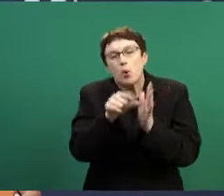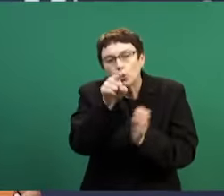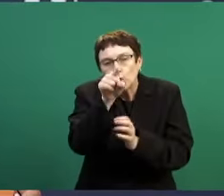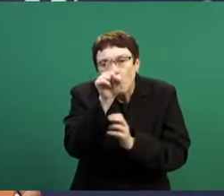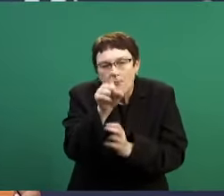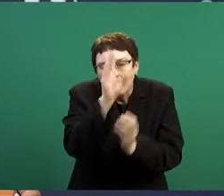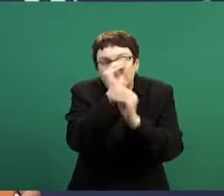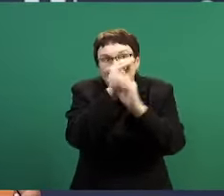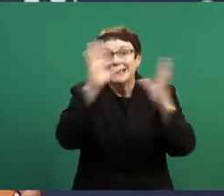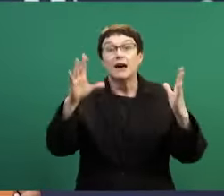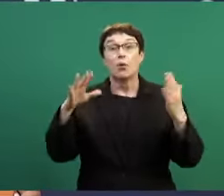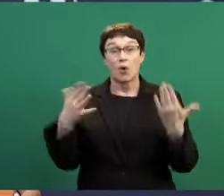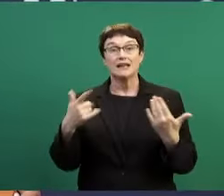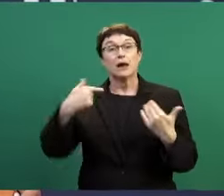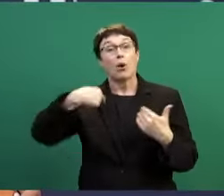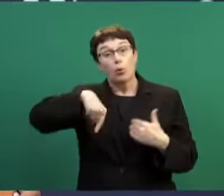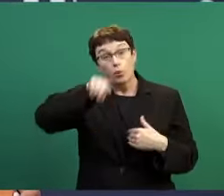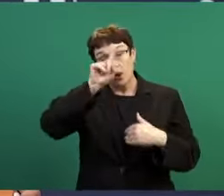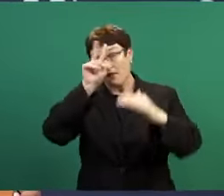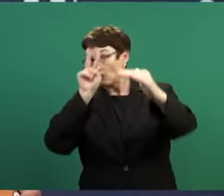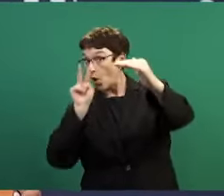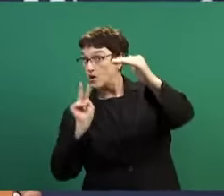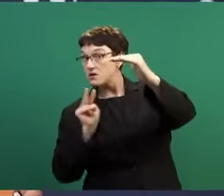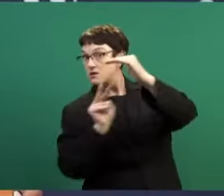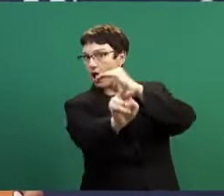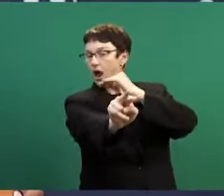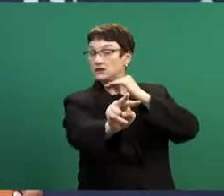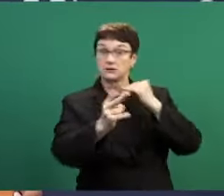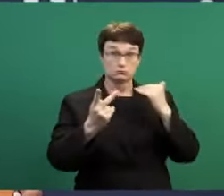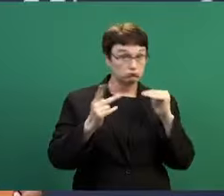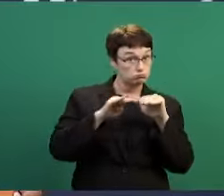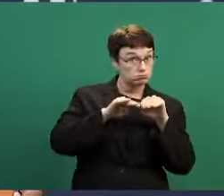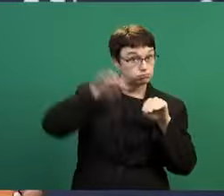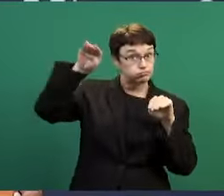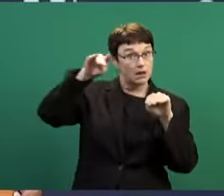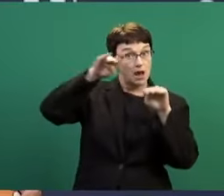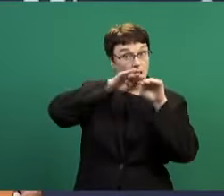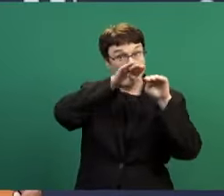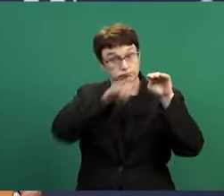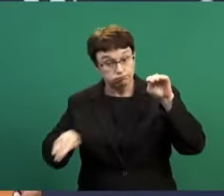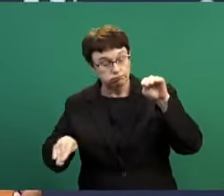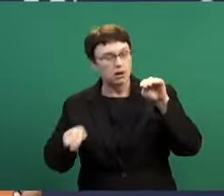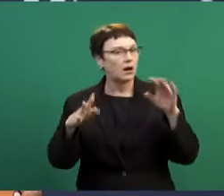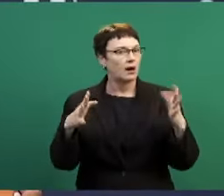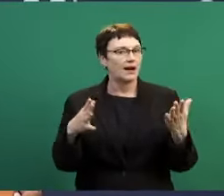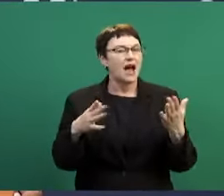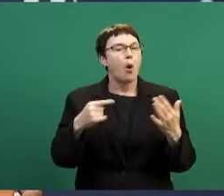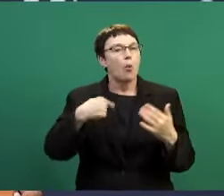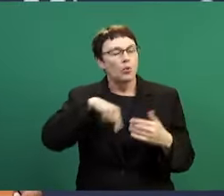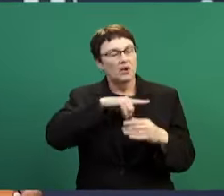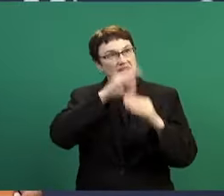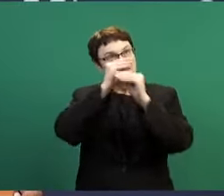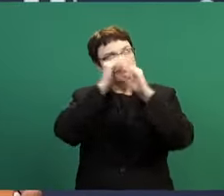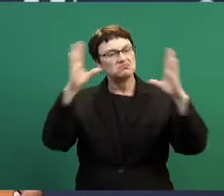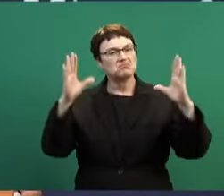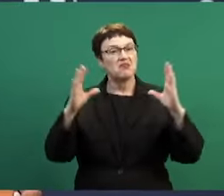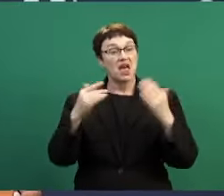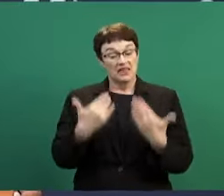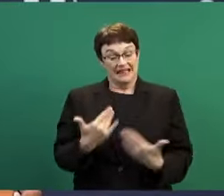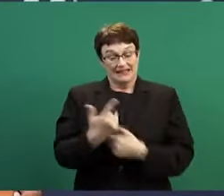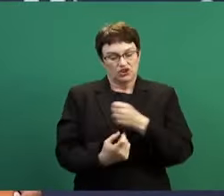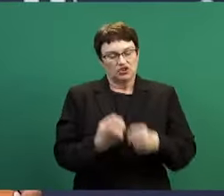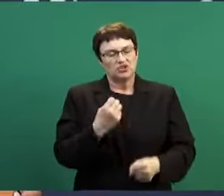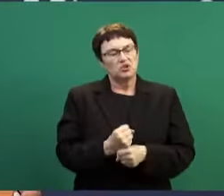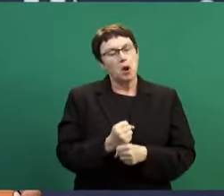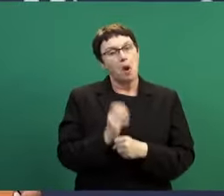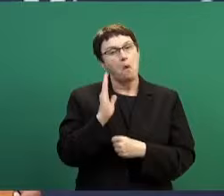still expecting that inflation this year will come out at 5.8%, which is marginally lower than what we